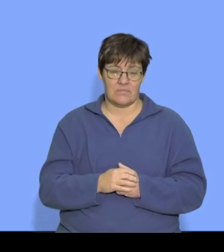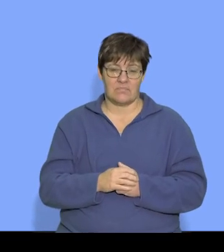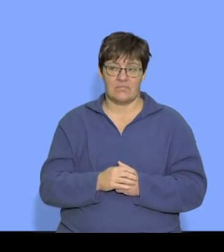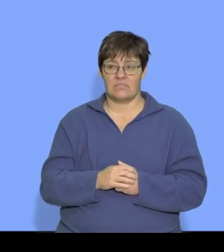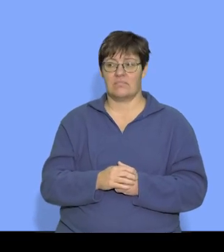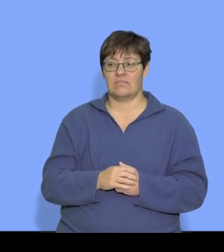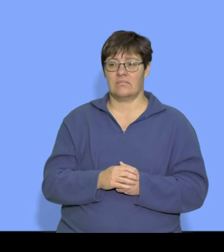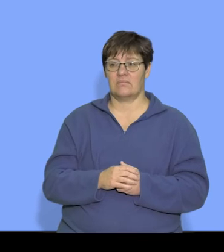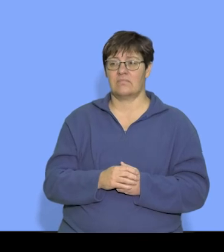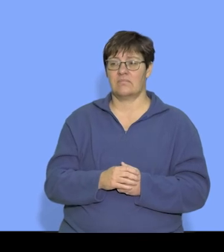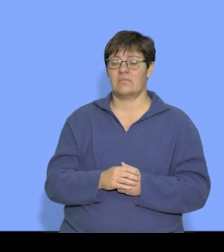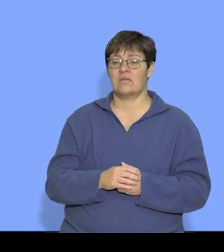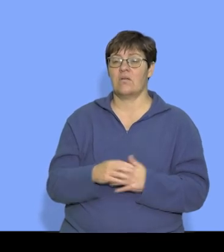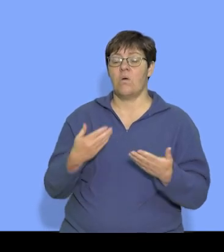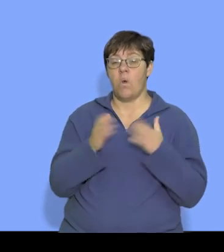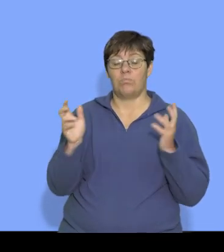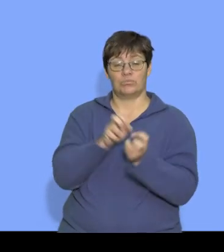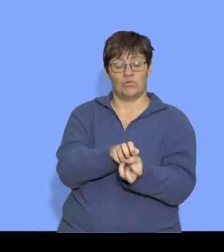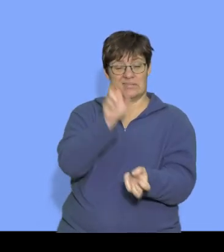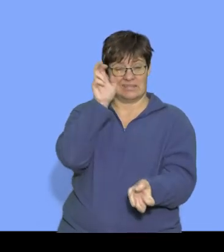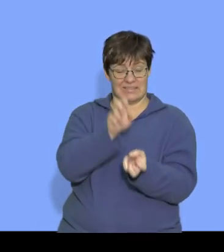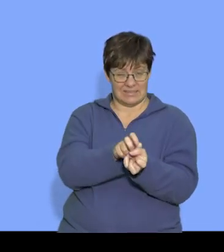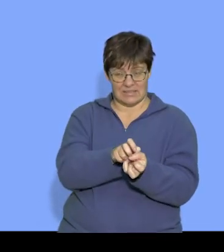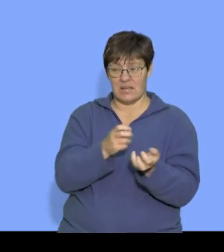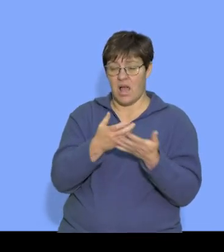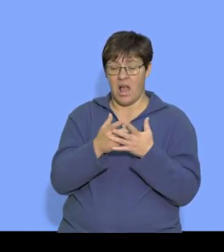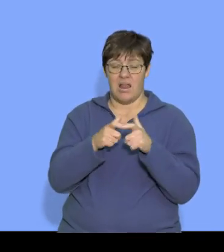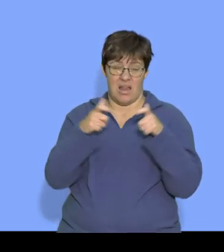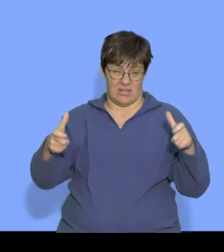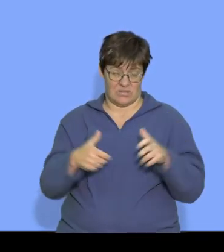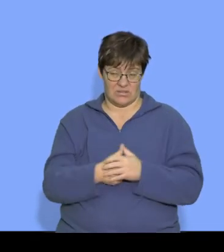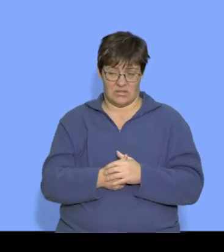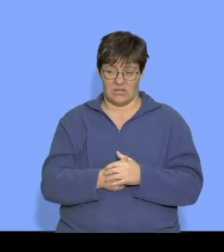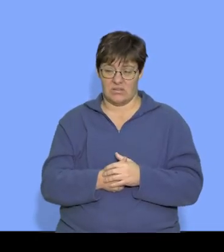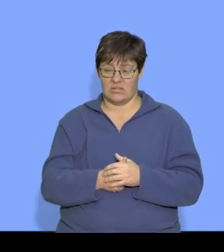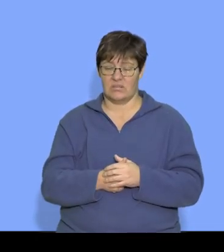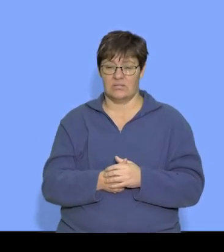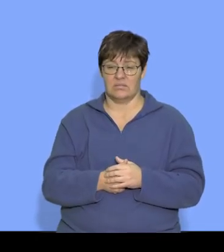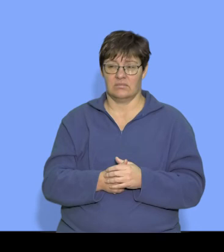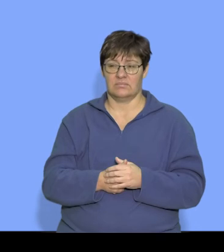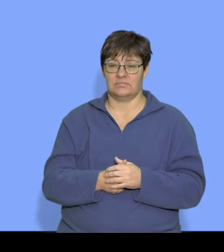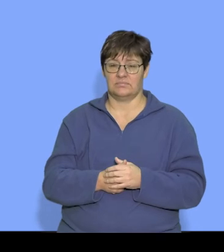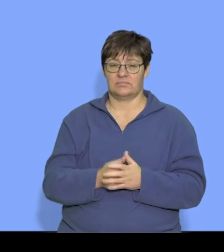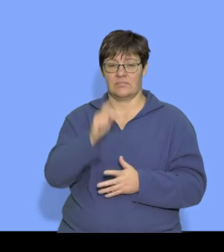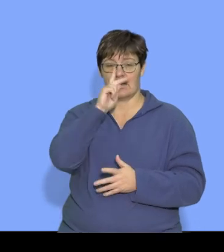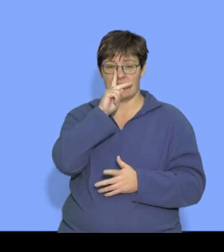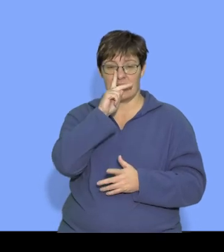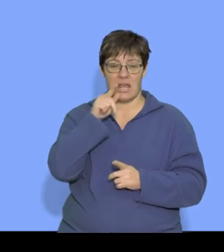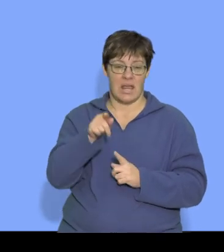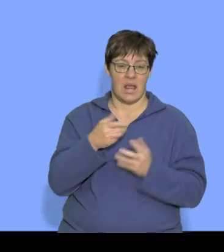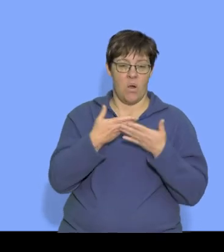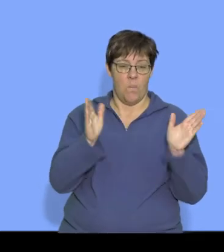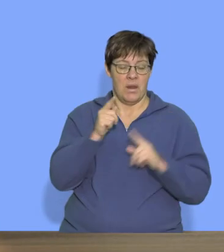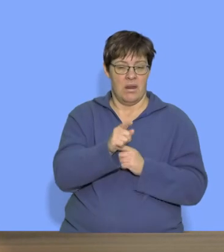We know that the size of an open jaw is fairly large. So if we were to compare how the jaw of a